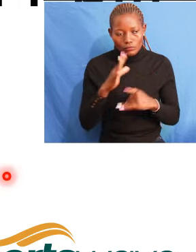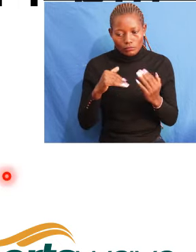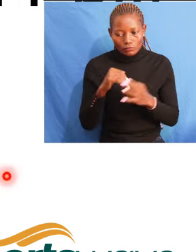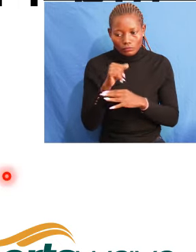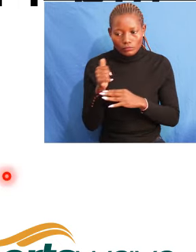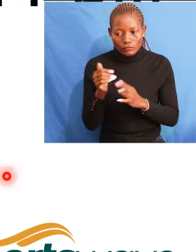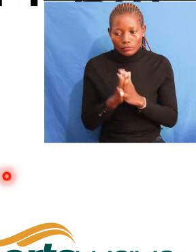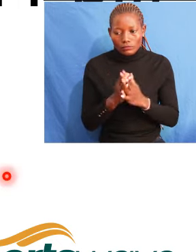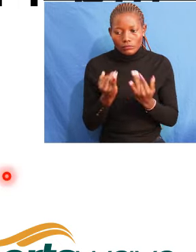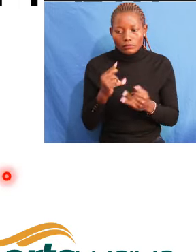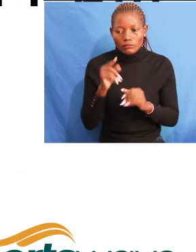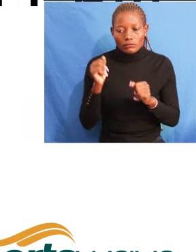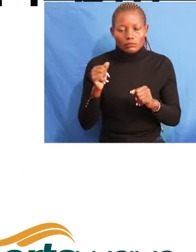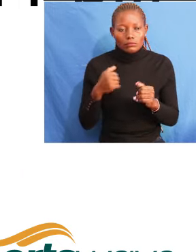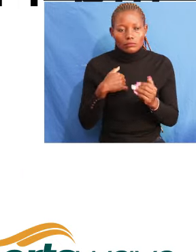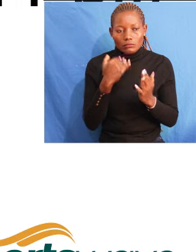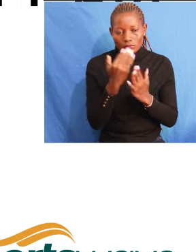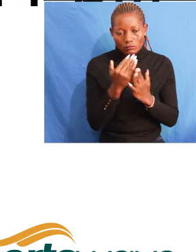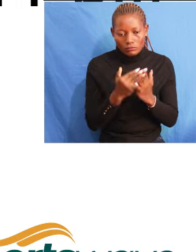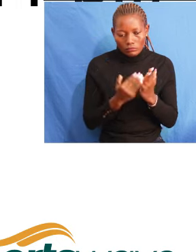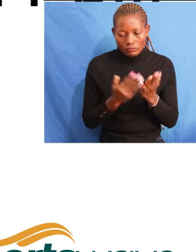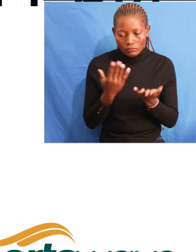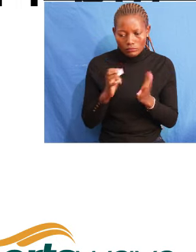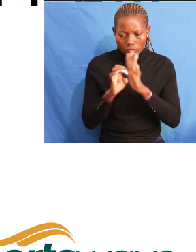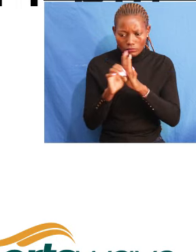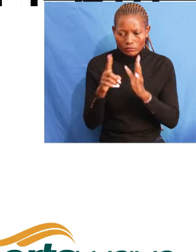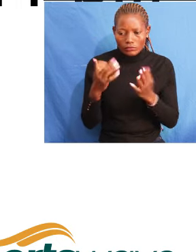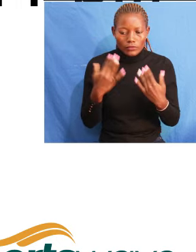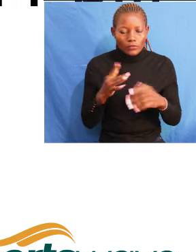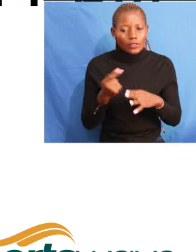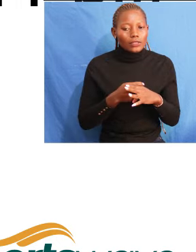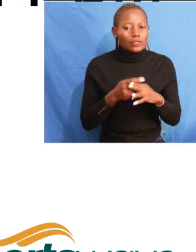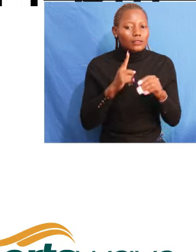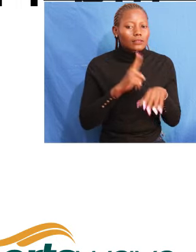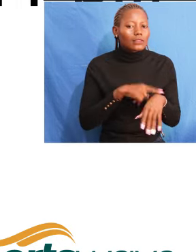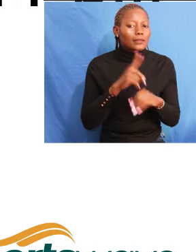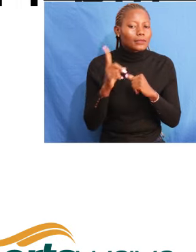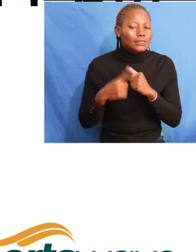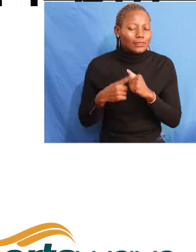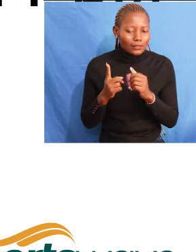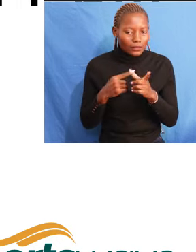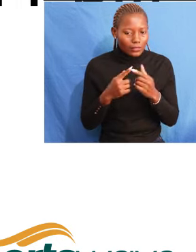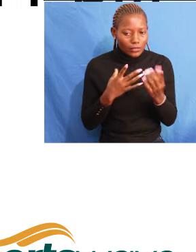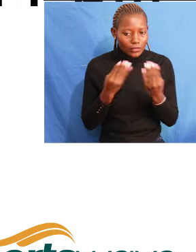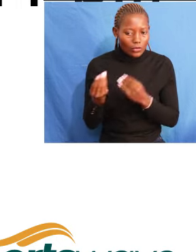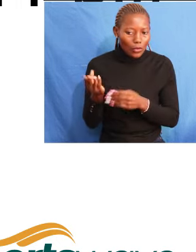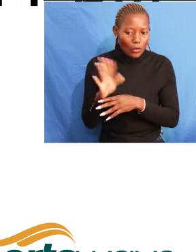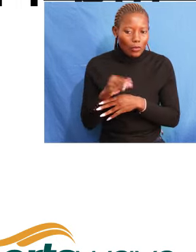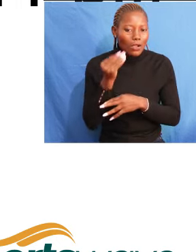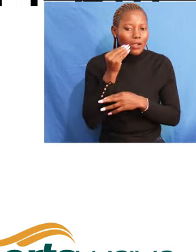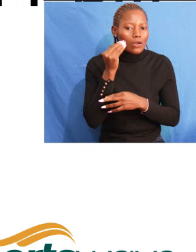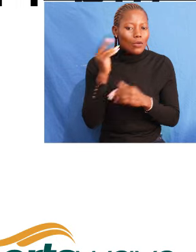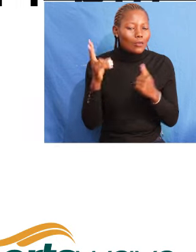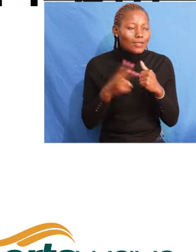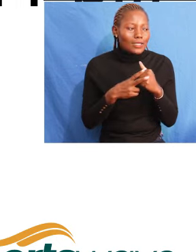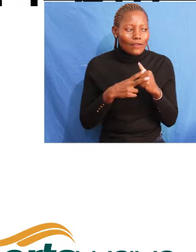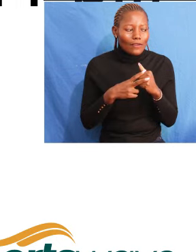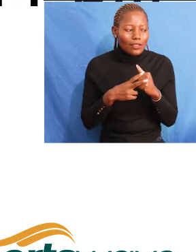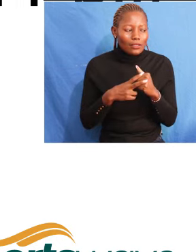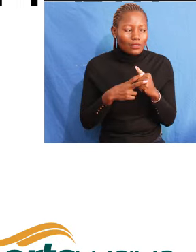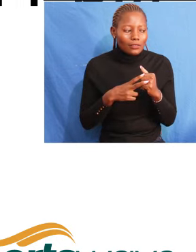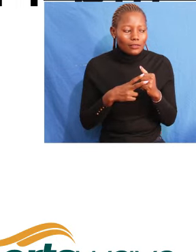plan. So let's say you finish training at 6 and you go back home at 7.